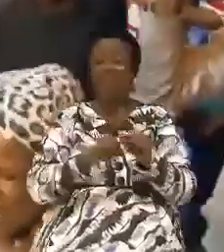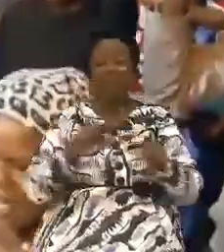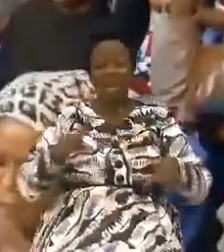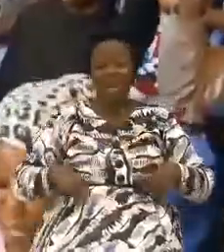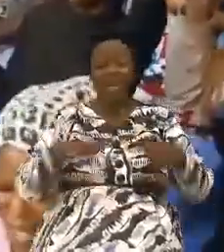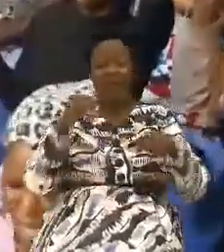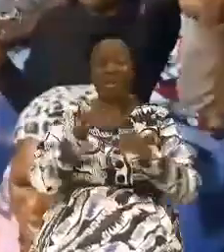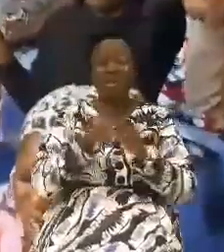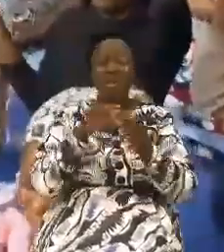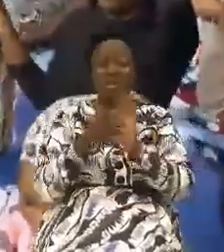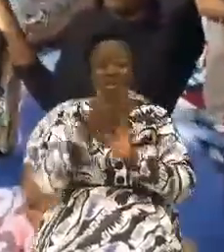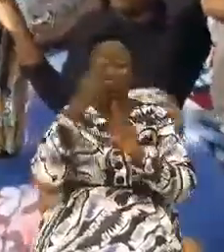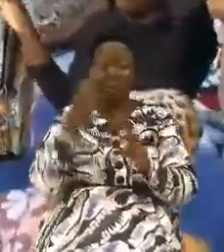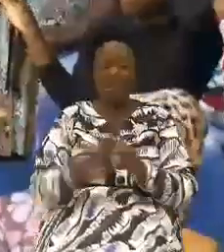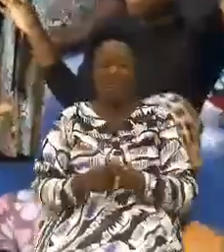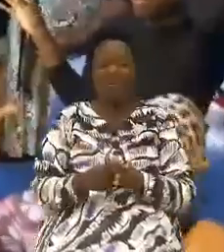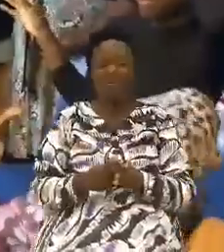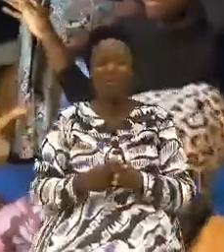name.